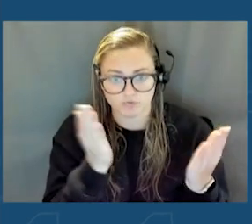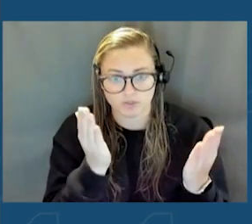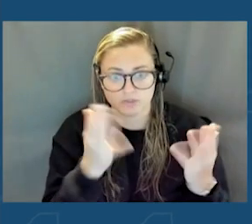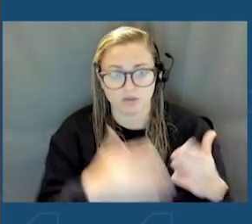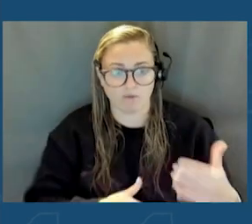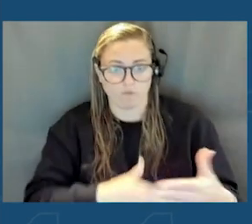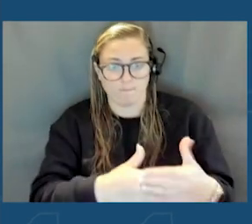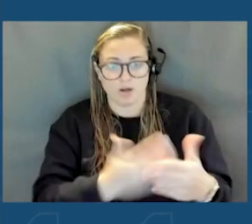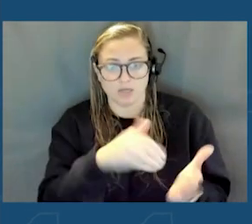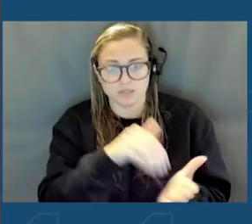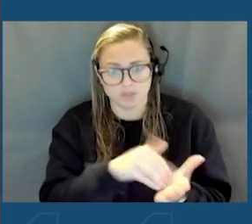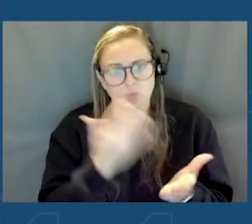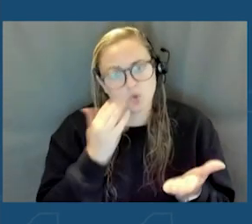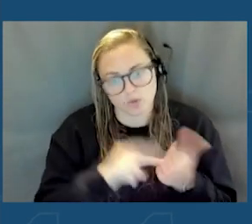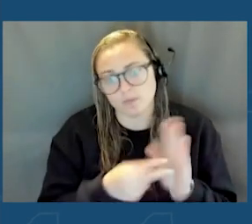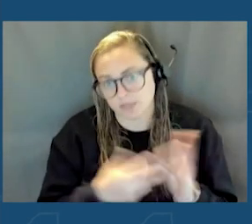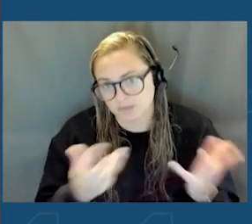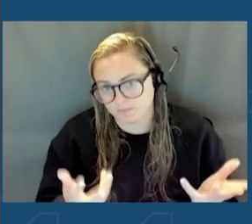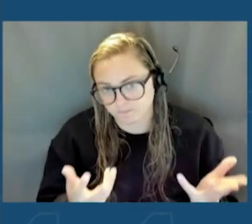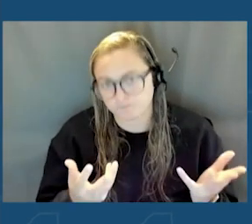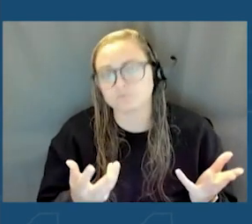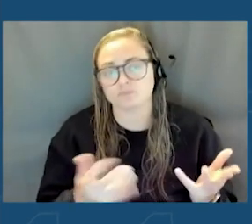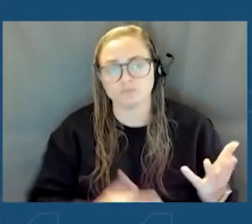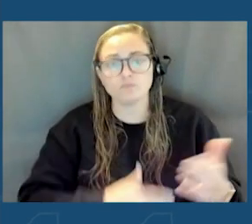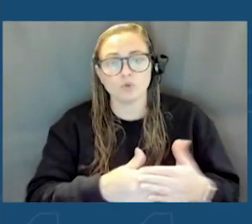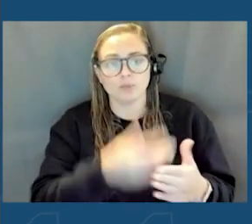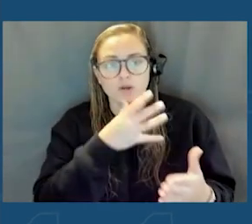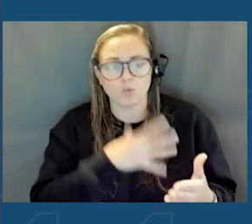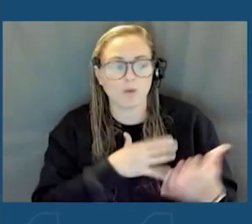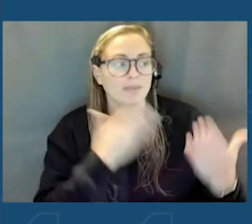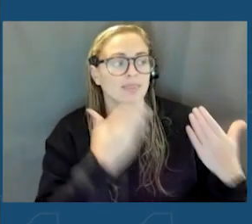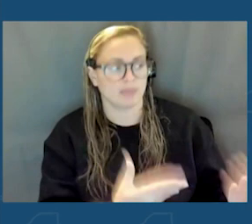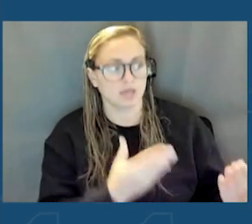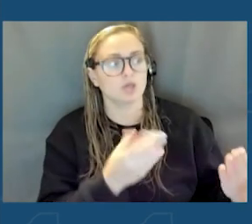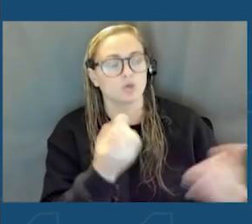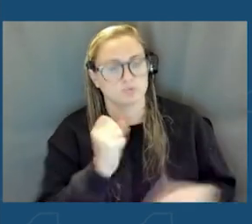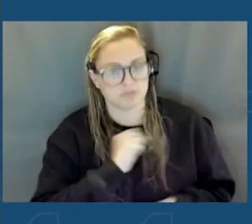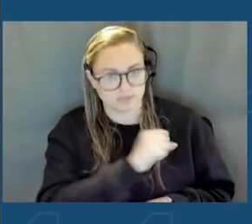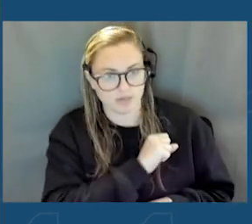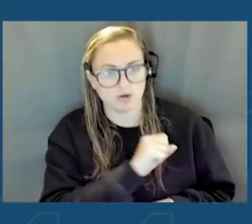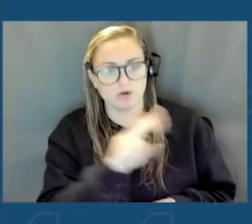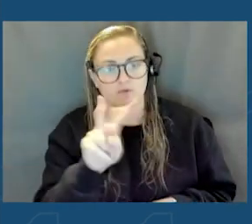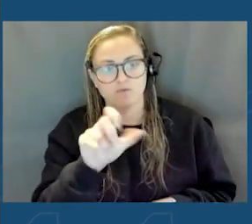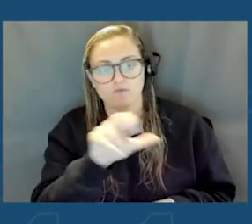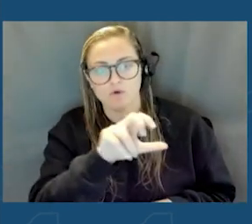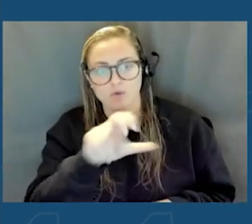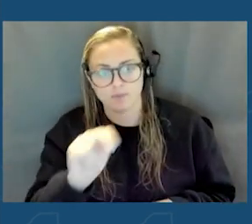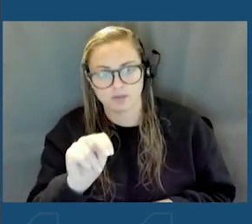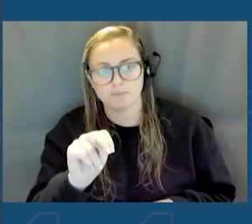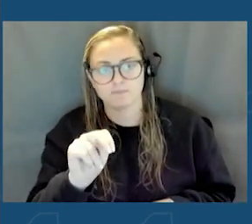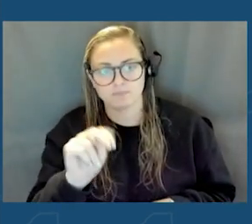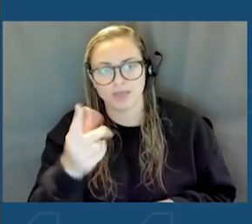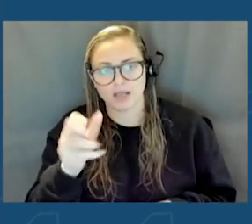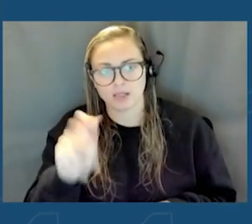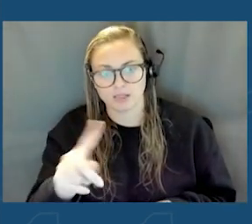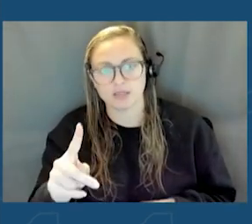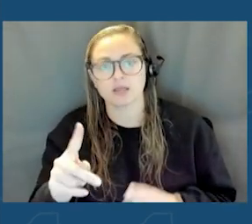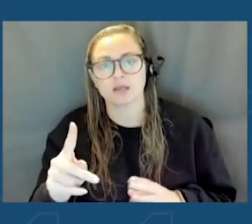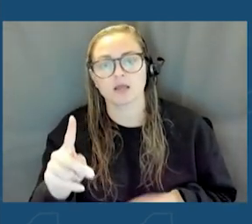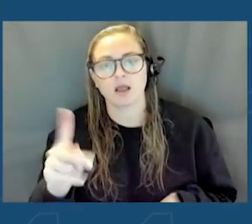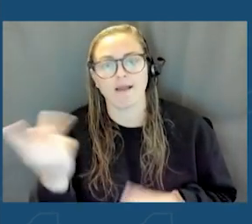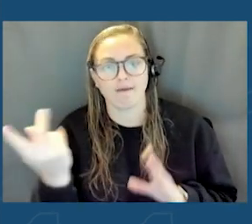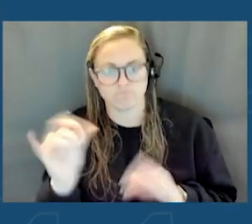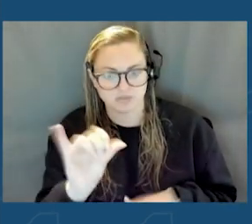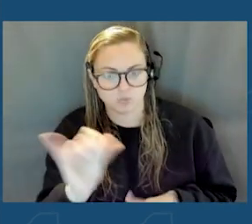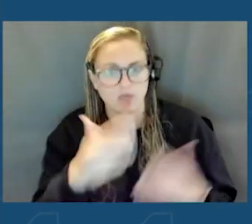We all know what that means on pregnant women. Thank you, Senator Hoylman, and Member of Assembly Glick as well. Assembly Member Glick. Thank